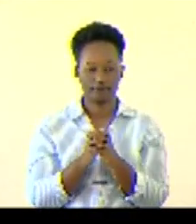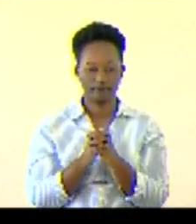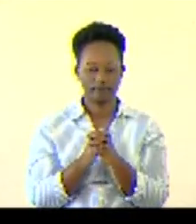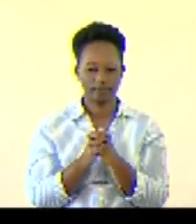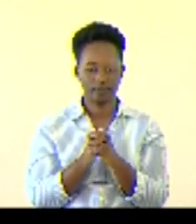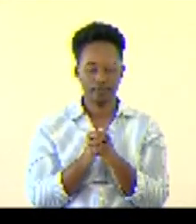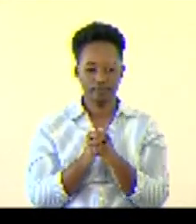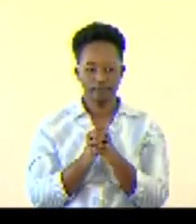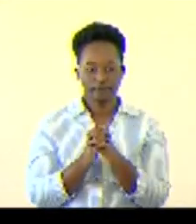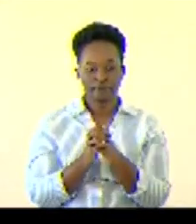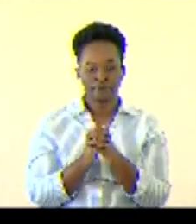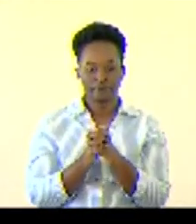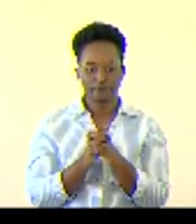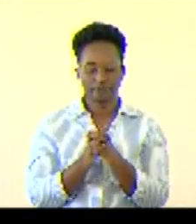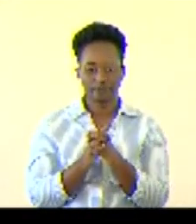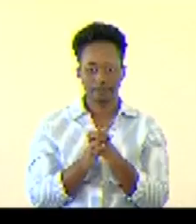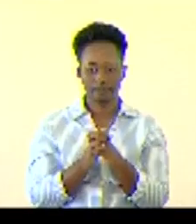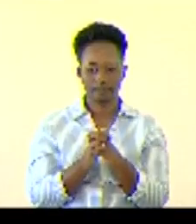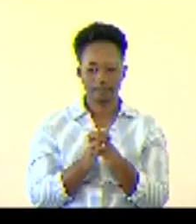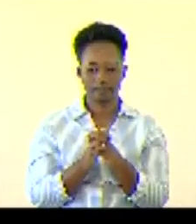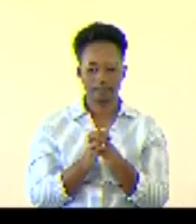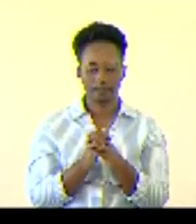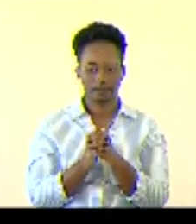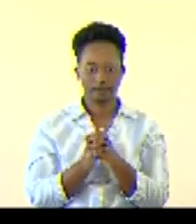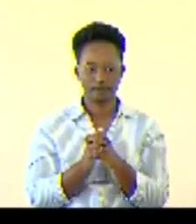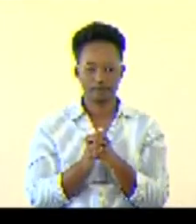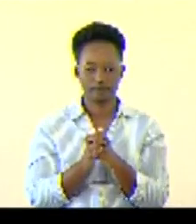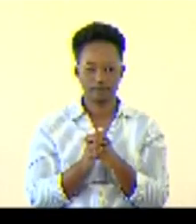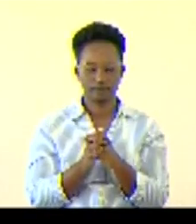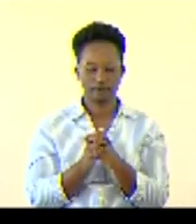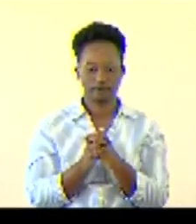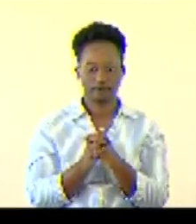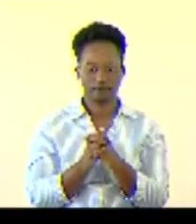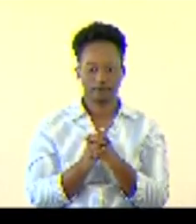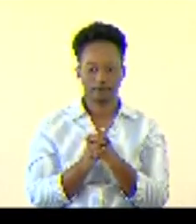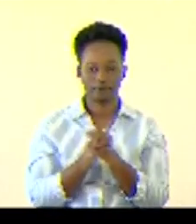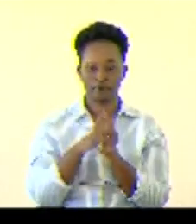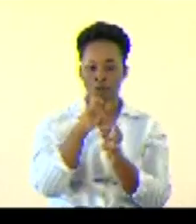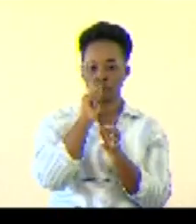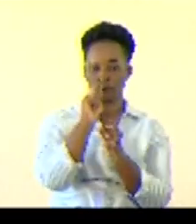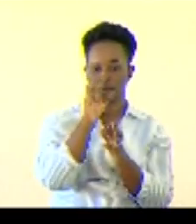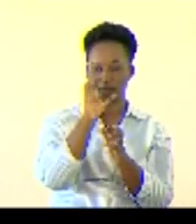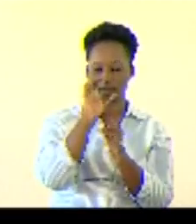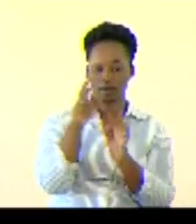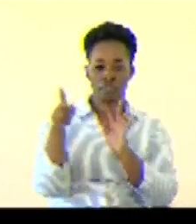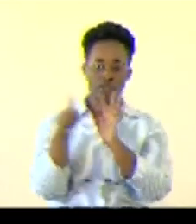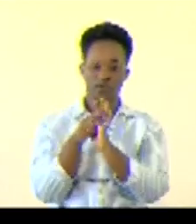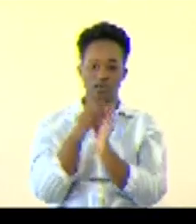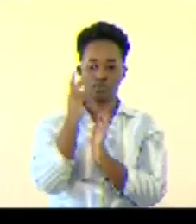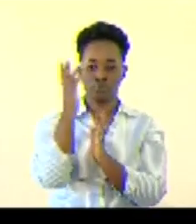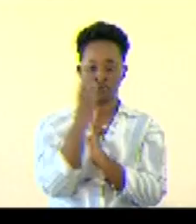3 of total revenue, of total revenue, of